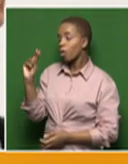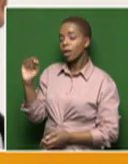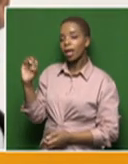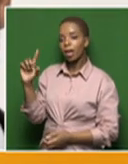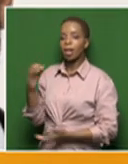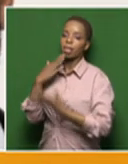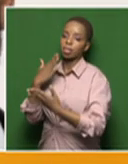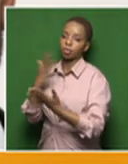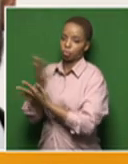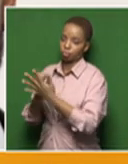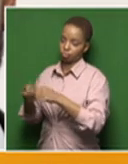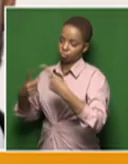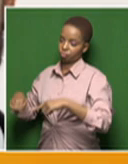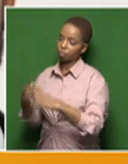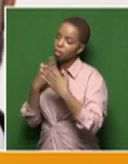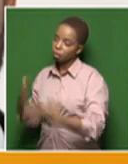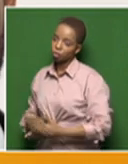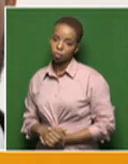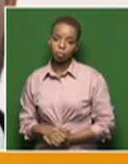Thank you so much for chatting to us this morning.